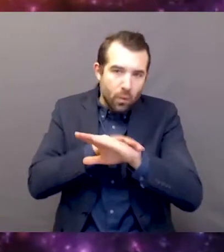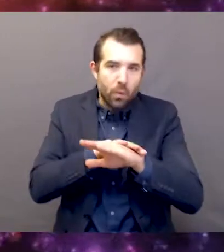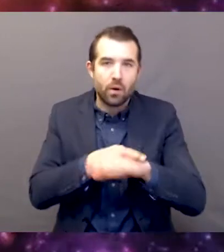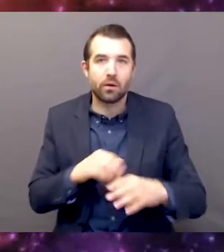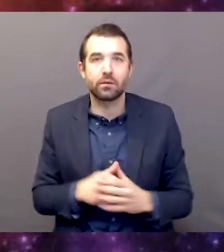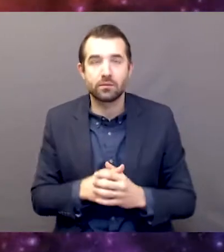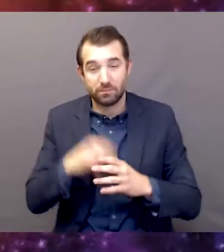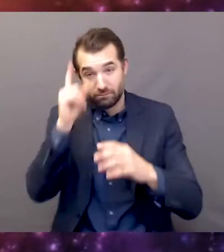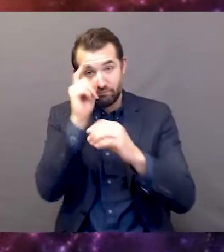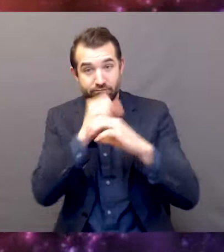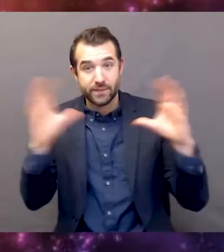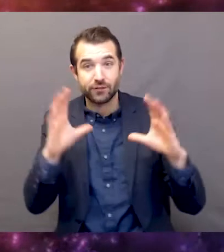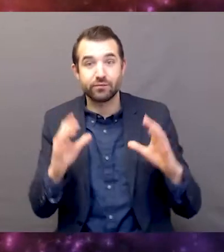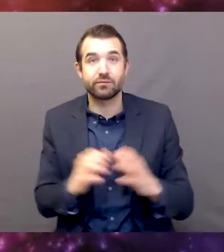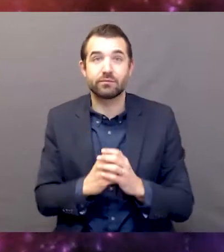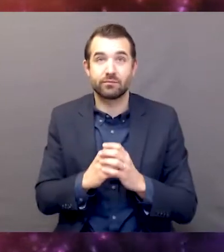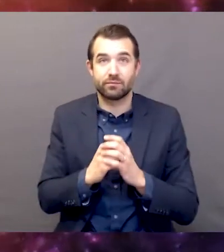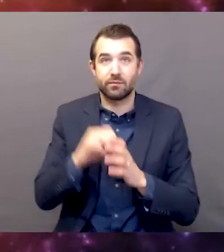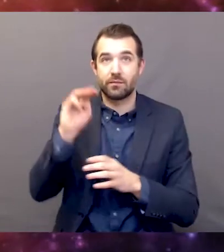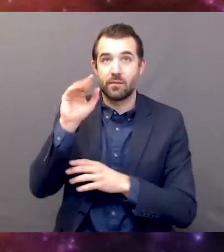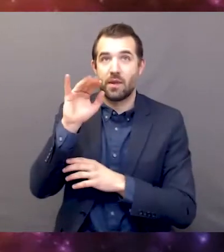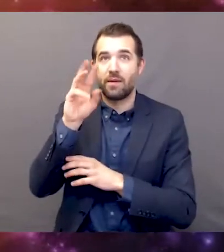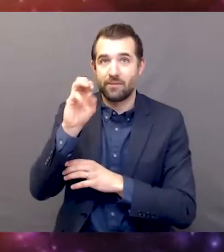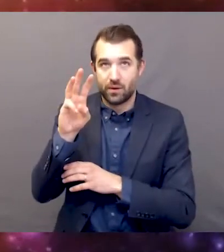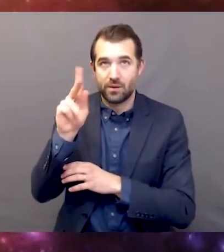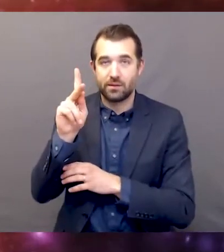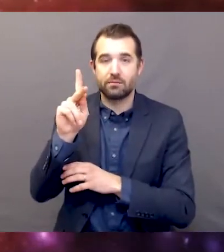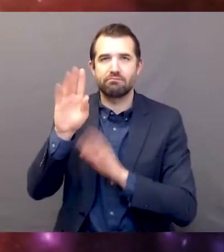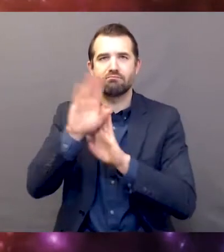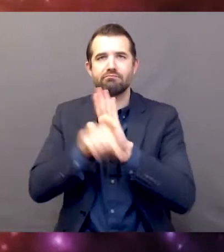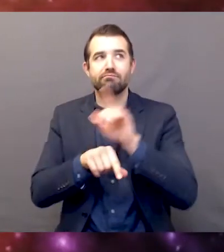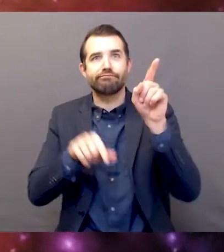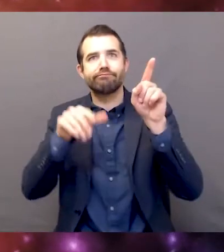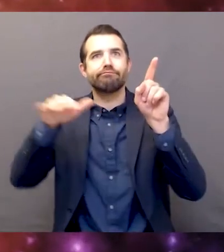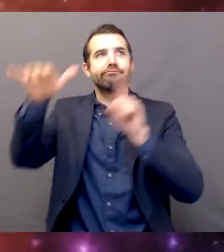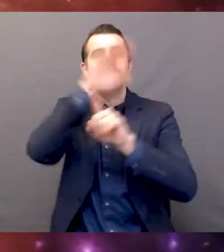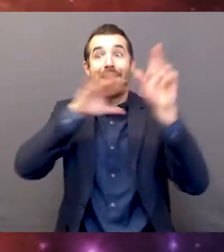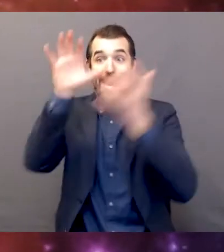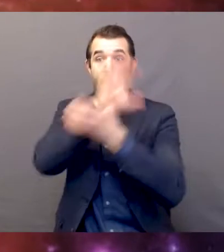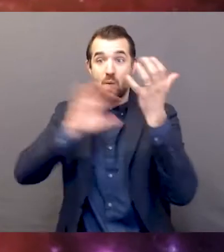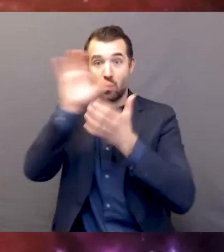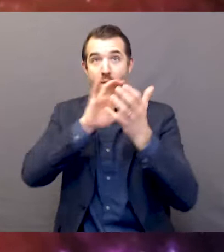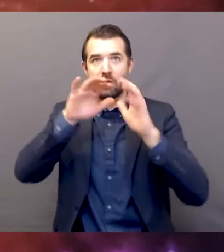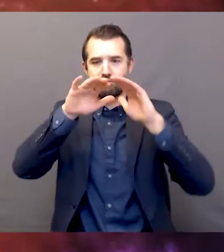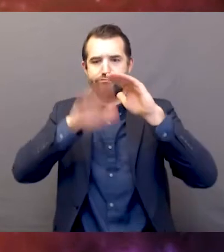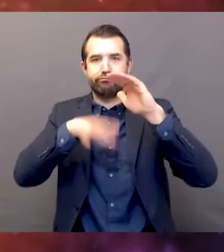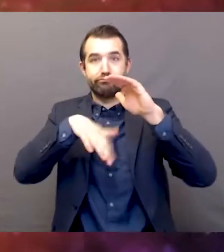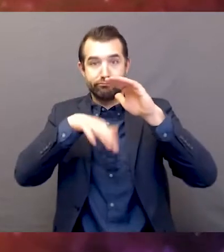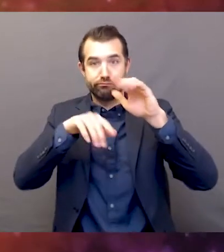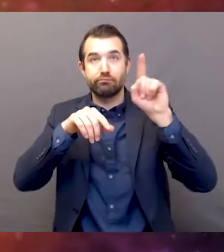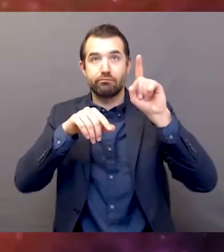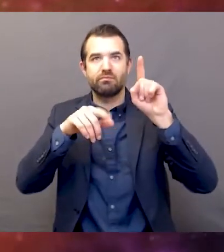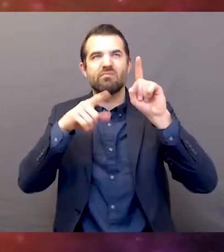To picture the microwave background, think of looking up at the sky on a cloudy day. We see the bottom surface of the clouds, the surface from which the photons that